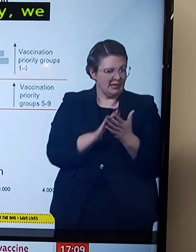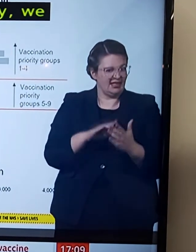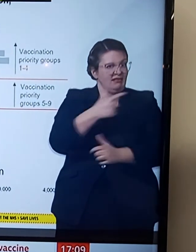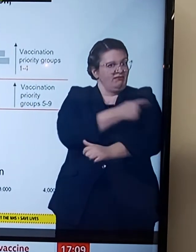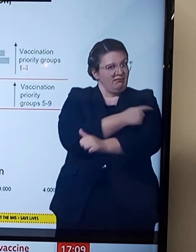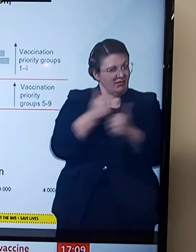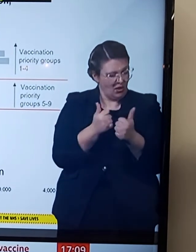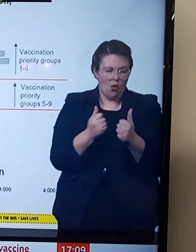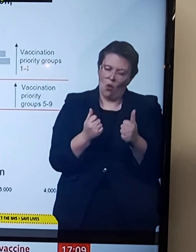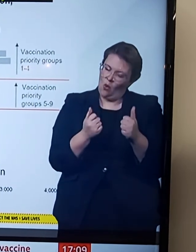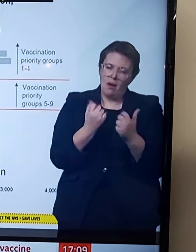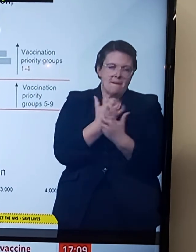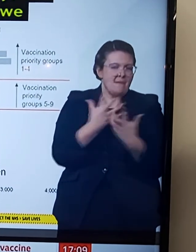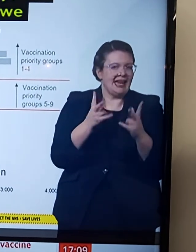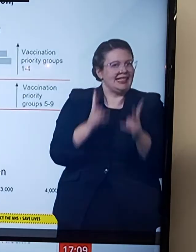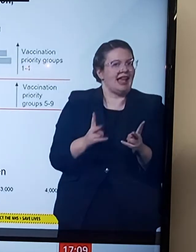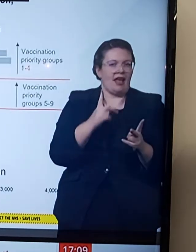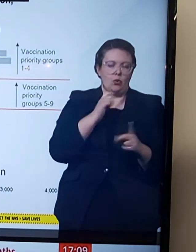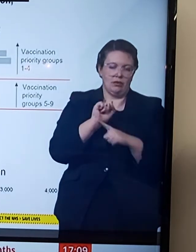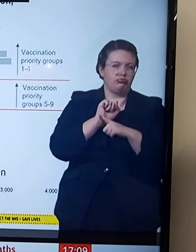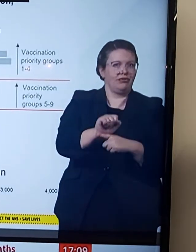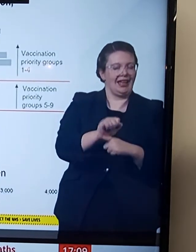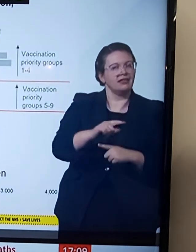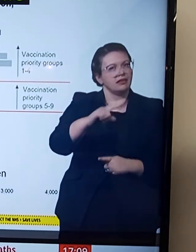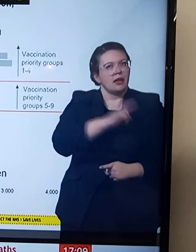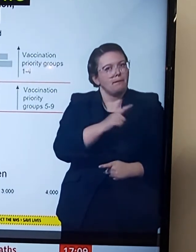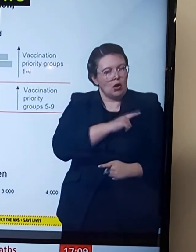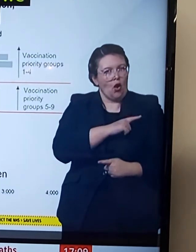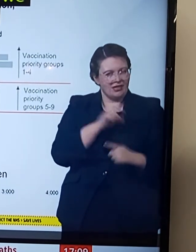a rather small NHS.